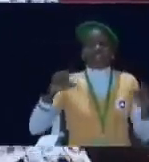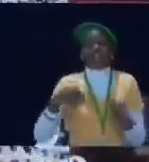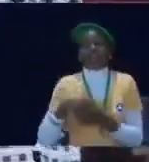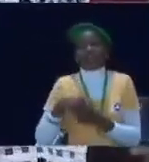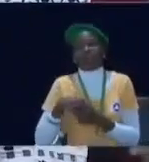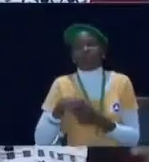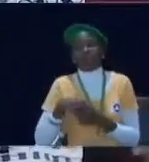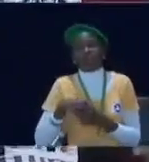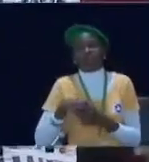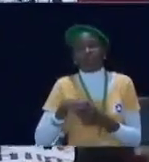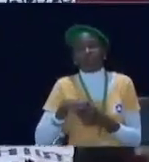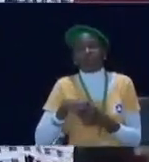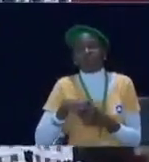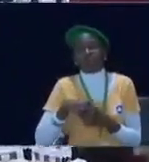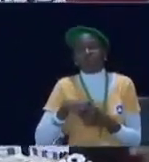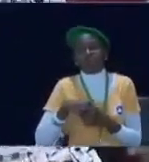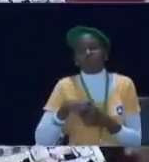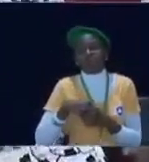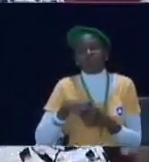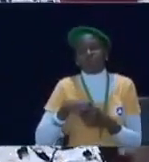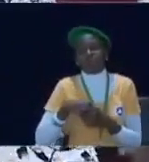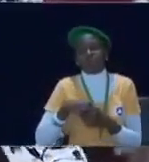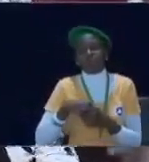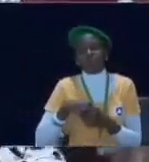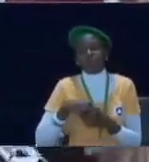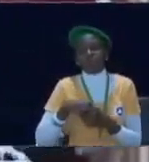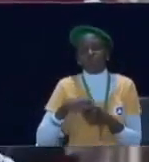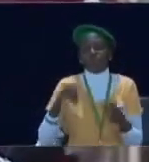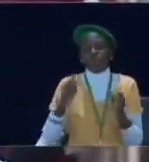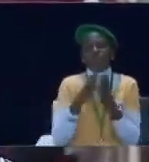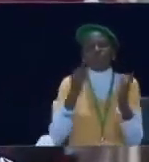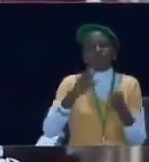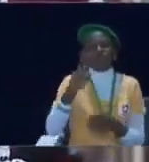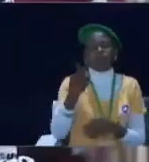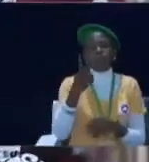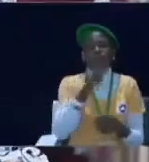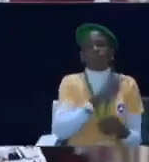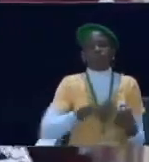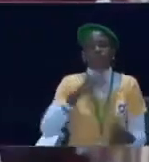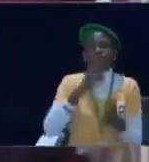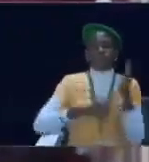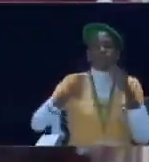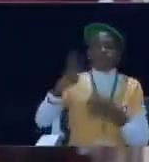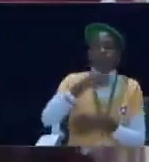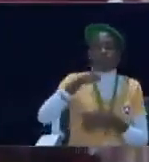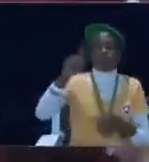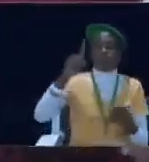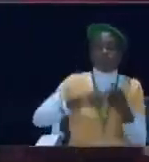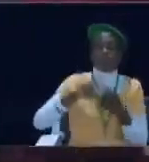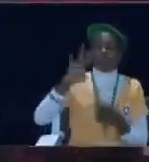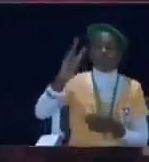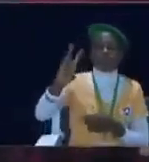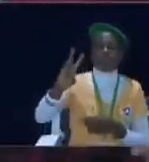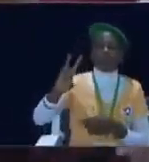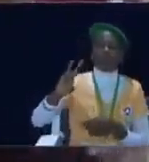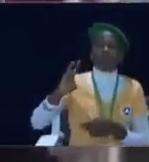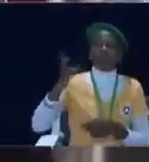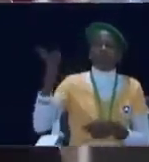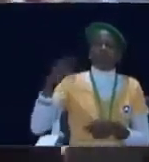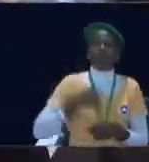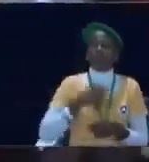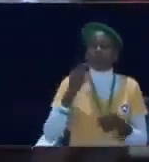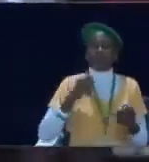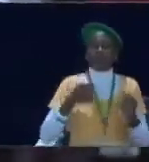The book of 2 Kings chapter 4 from verse 1 to 7. There we see a story